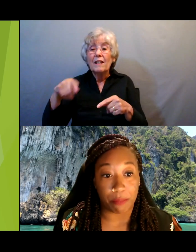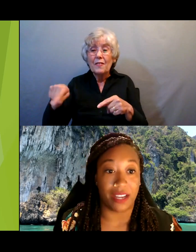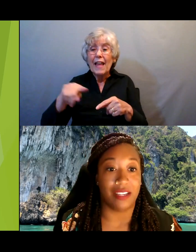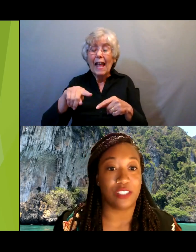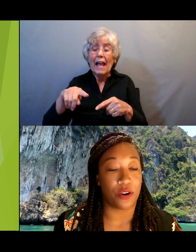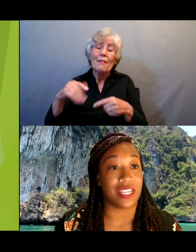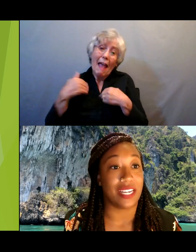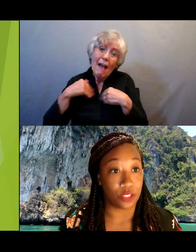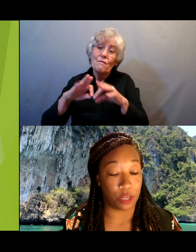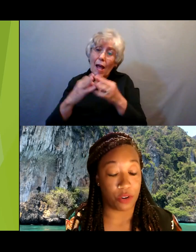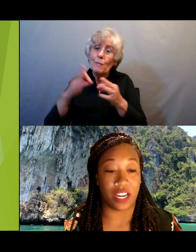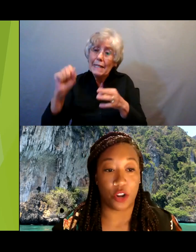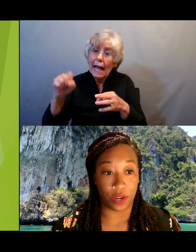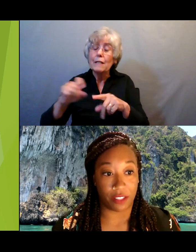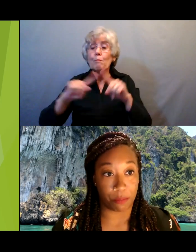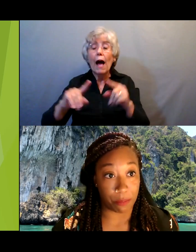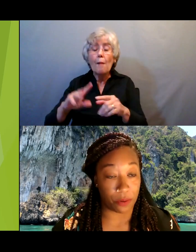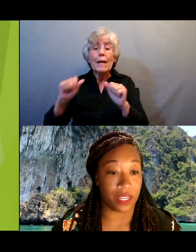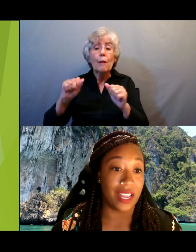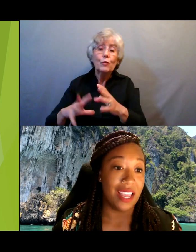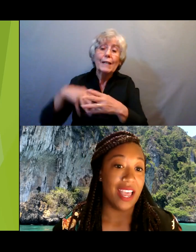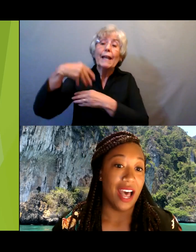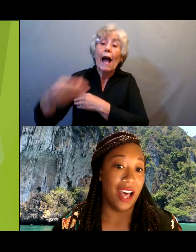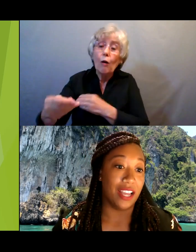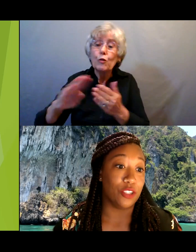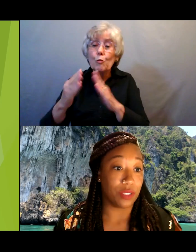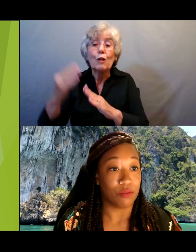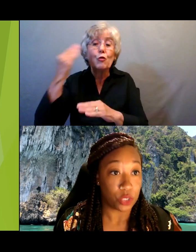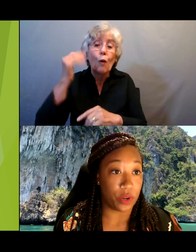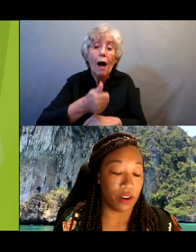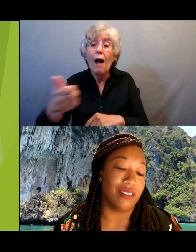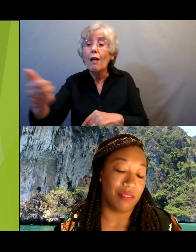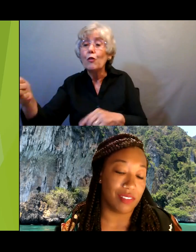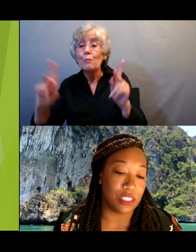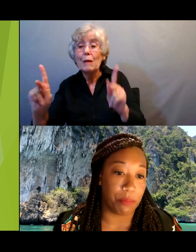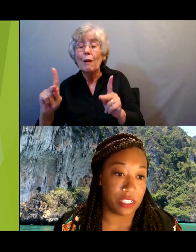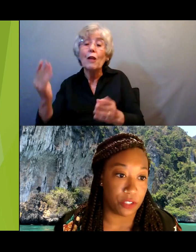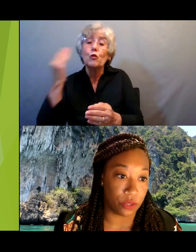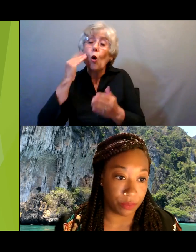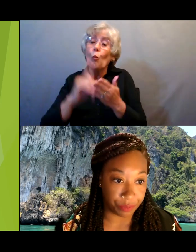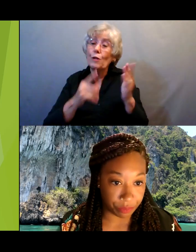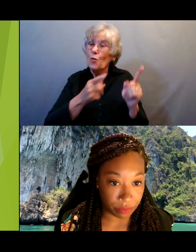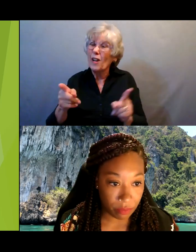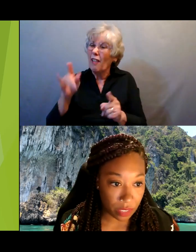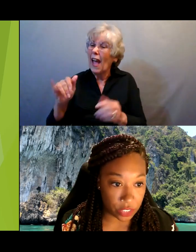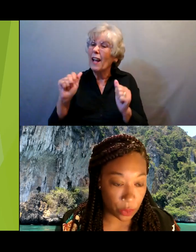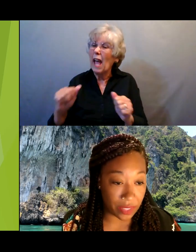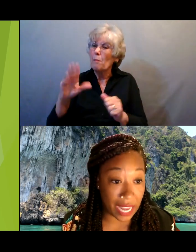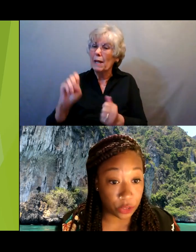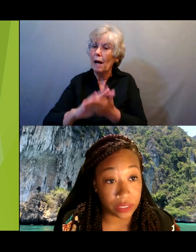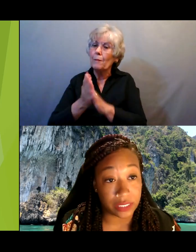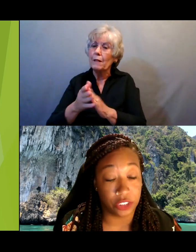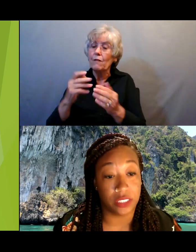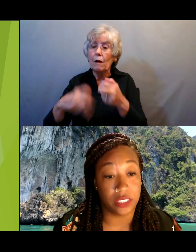family, but as far as getting out into the community and knowing other people and knowing what's going on, that's a bit difficult. So, and